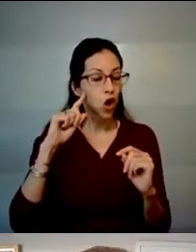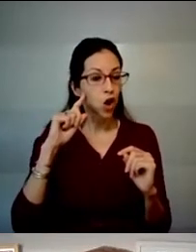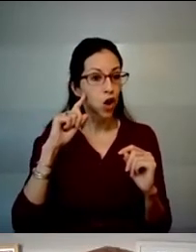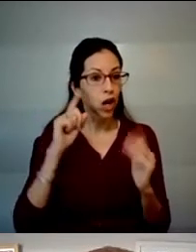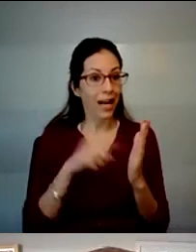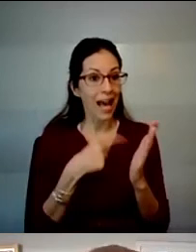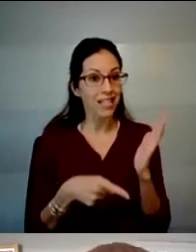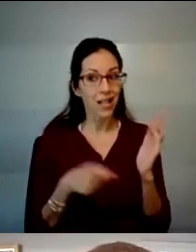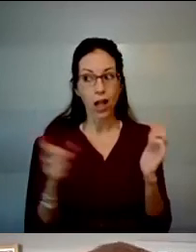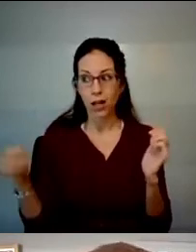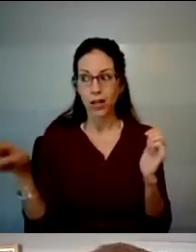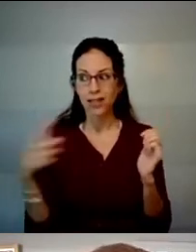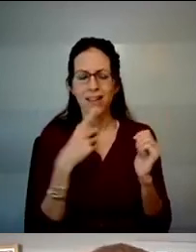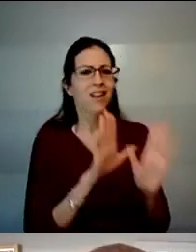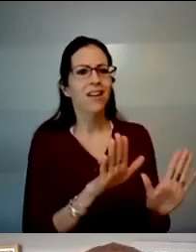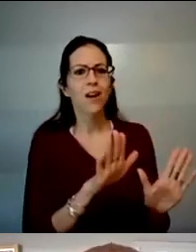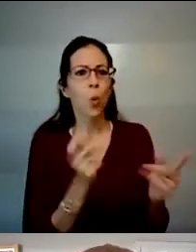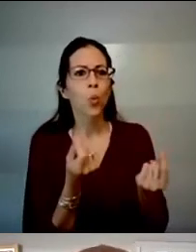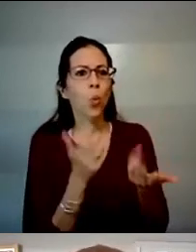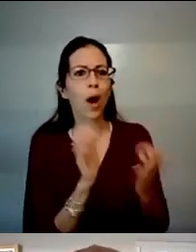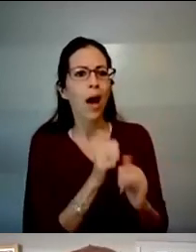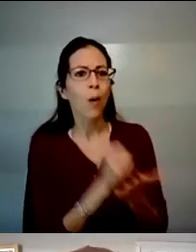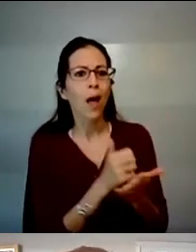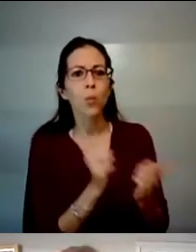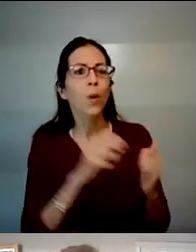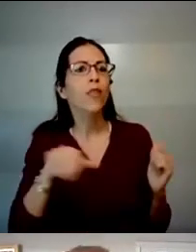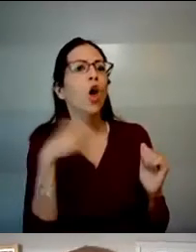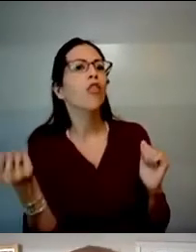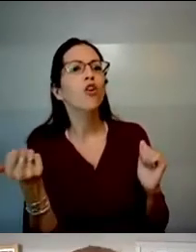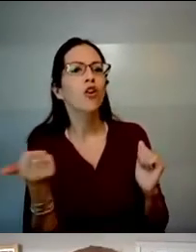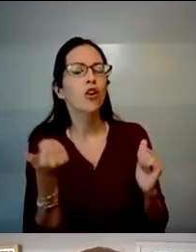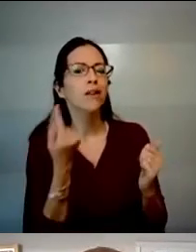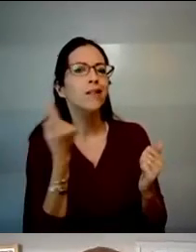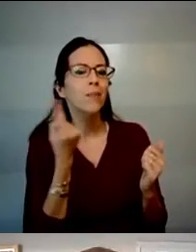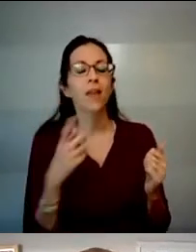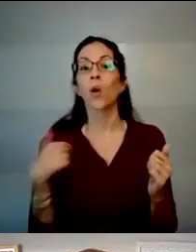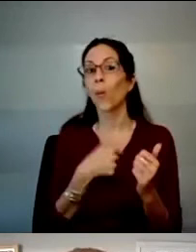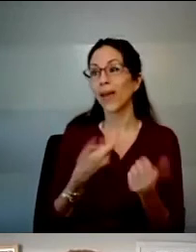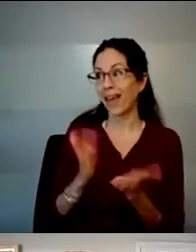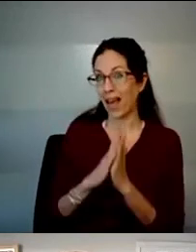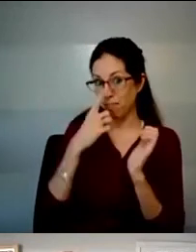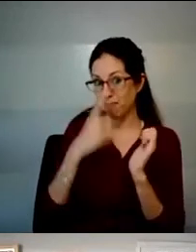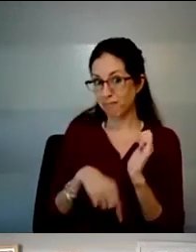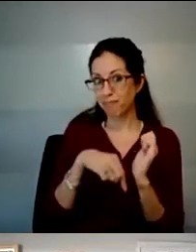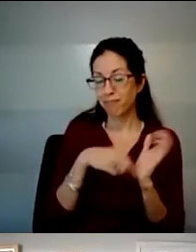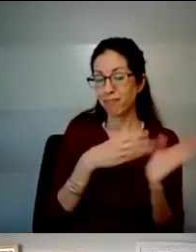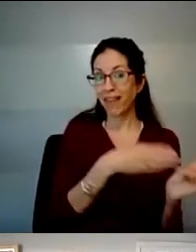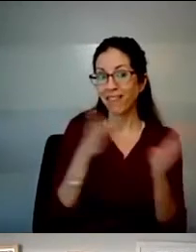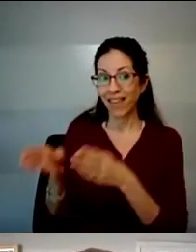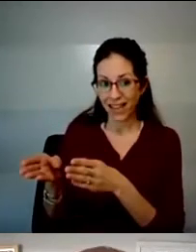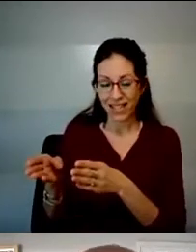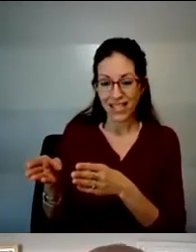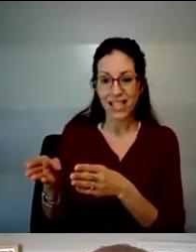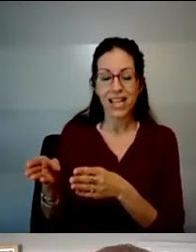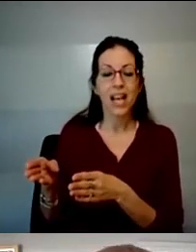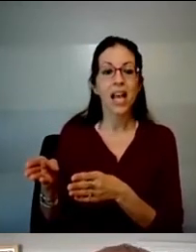what can we do? How can we help in some other way? And we, you know, asked if they would pivot and, you know, make